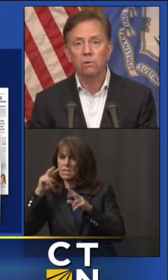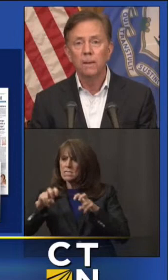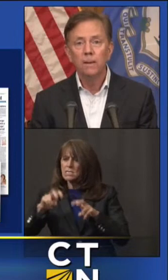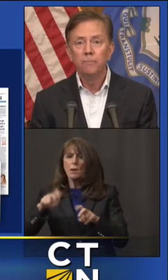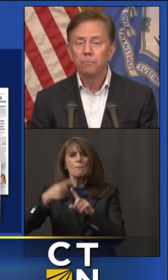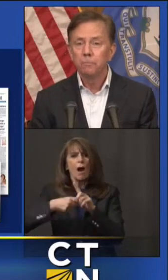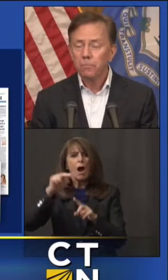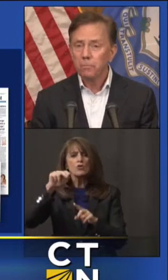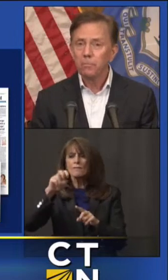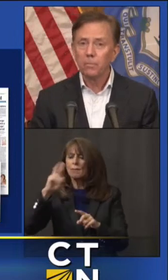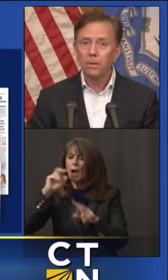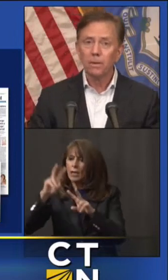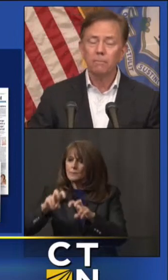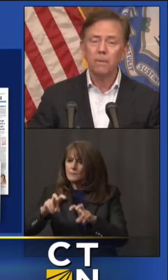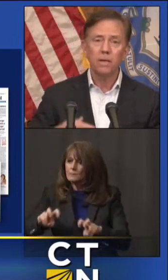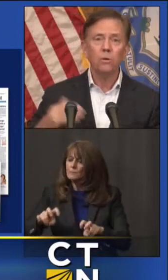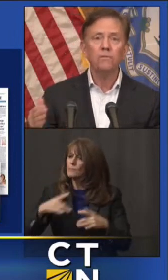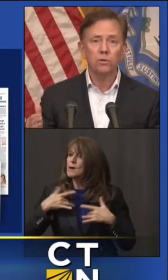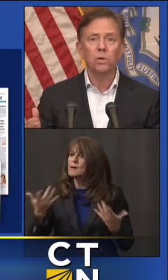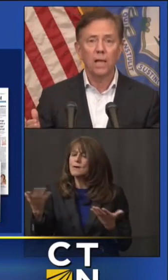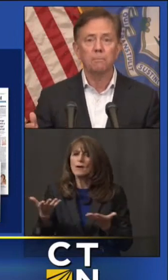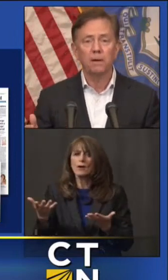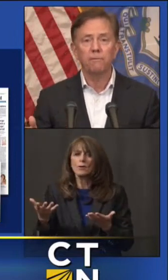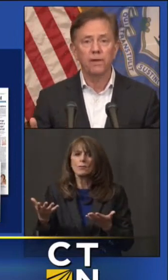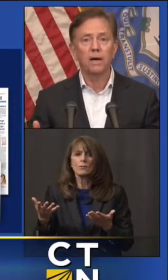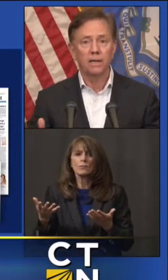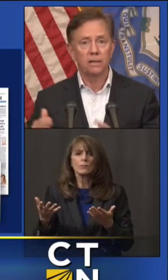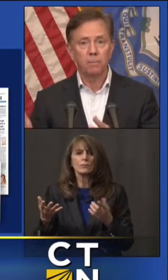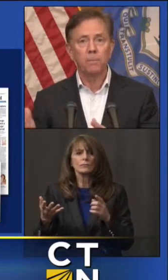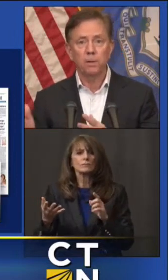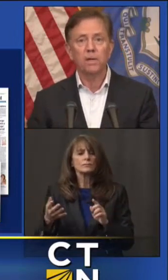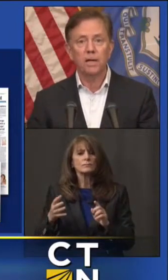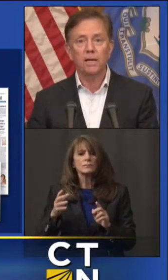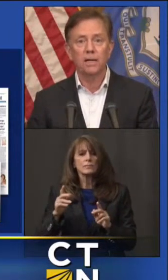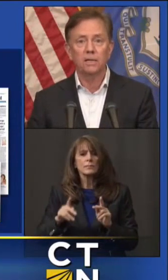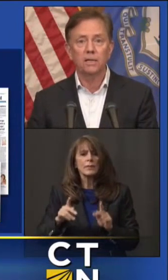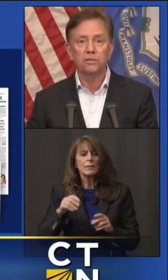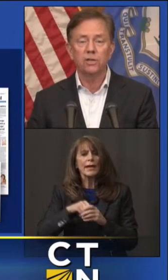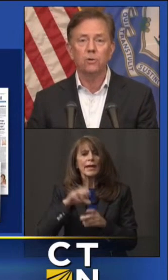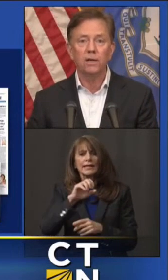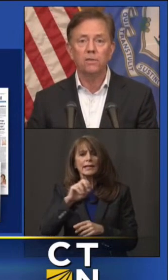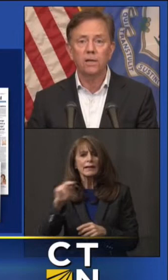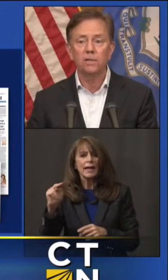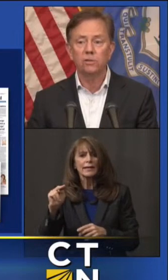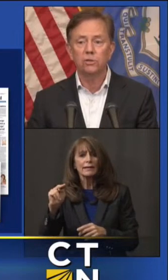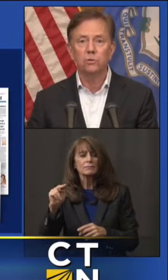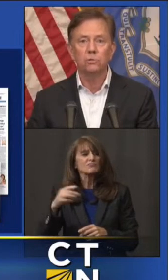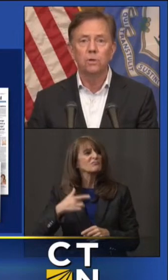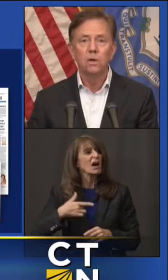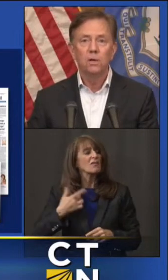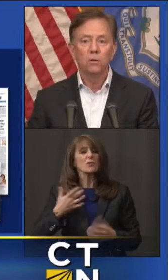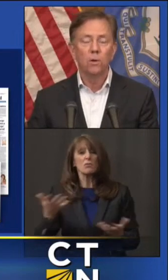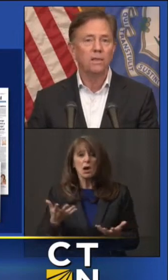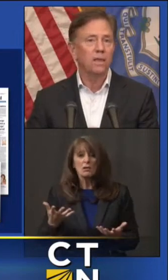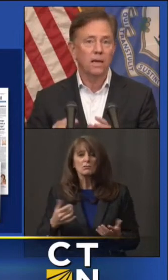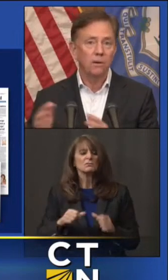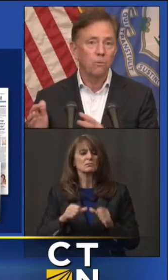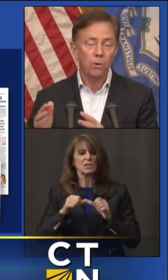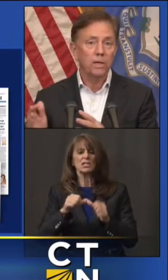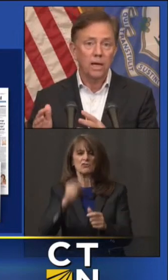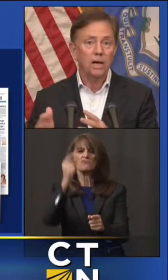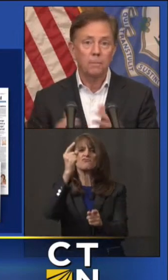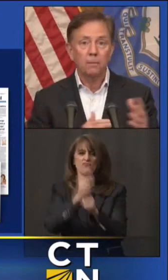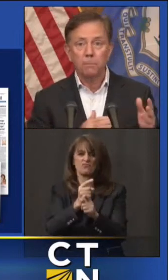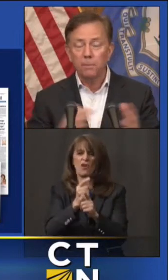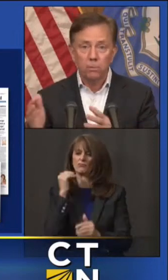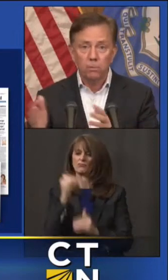general, you don't have to do a lot by fiat. The people of Connecticut continue, I think, to do the right thing. I worried a